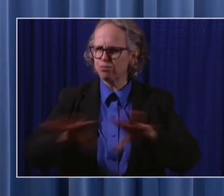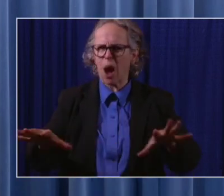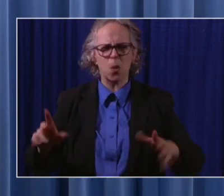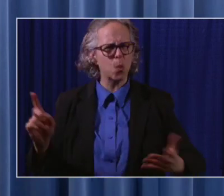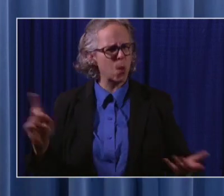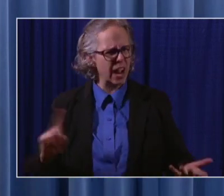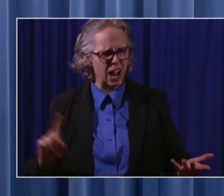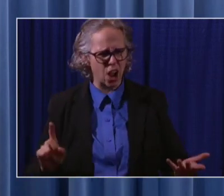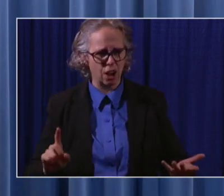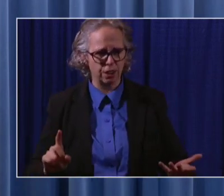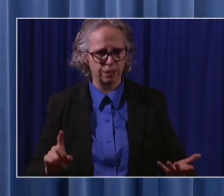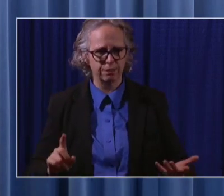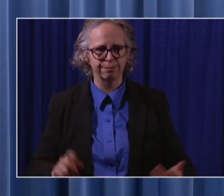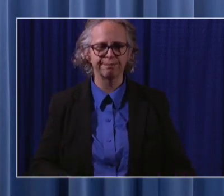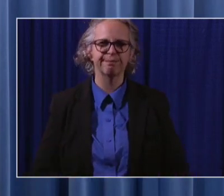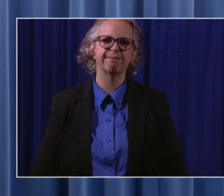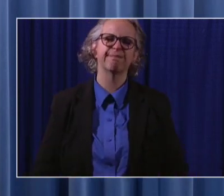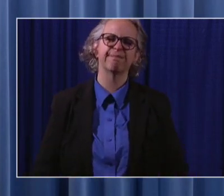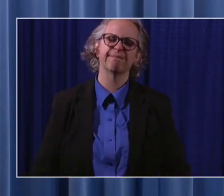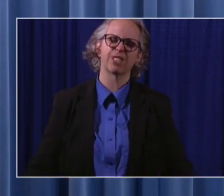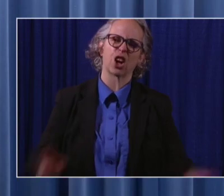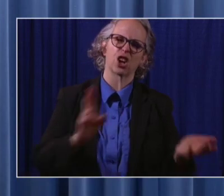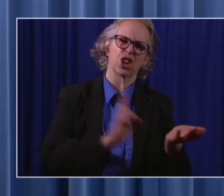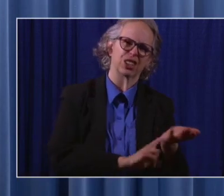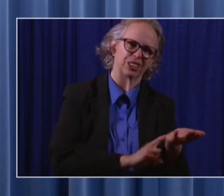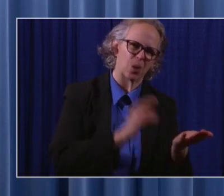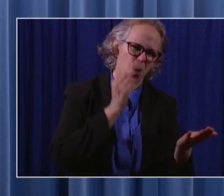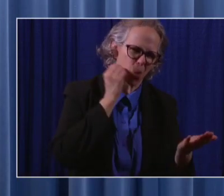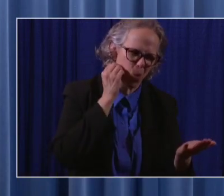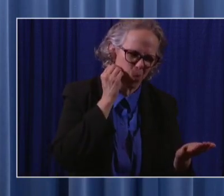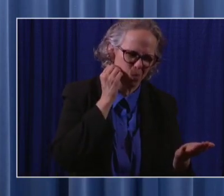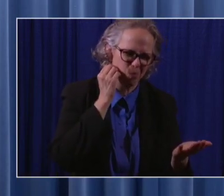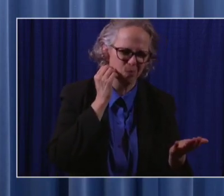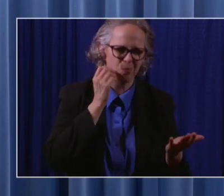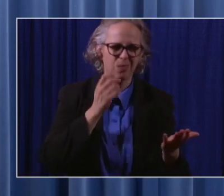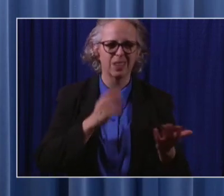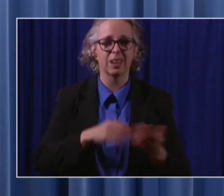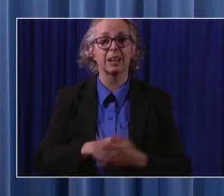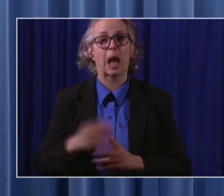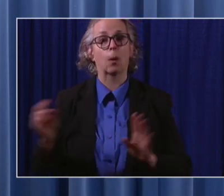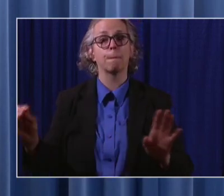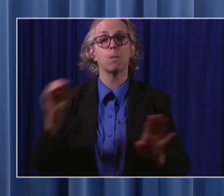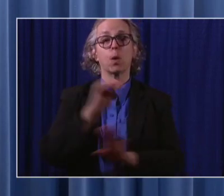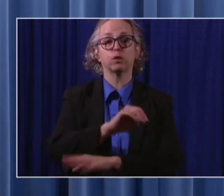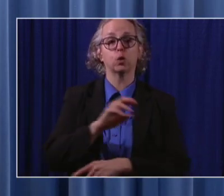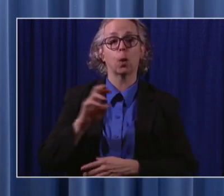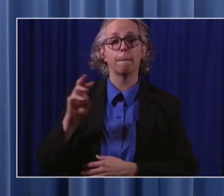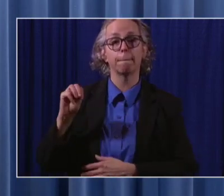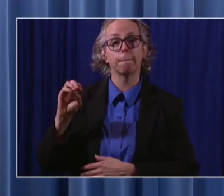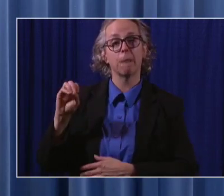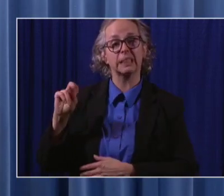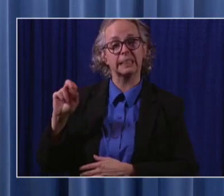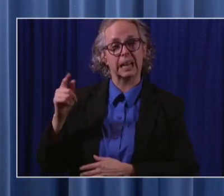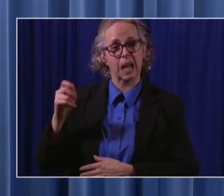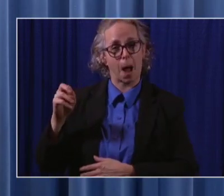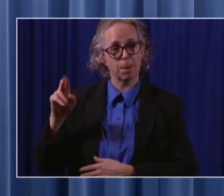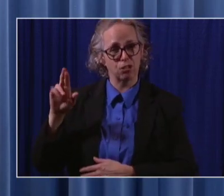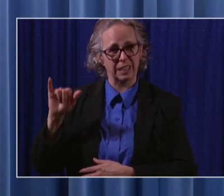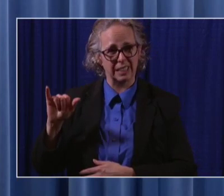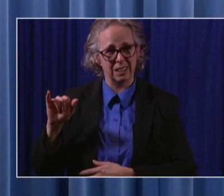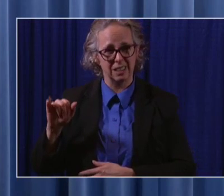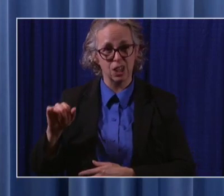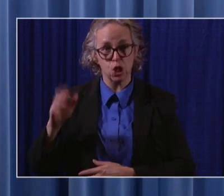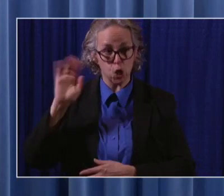to a long-term care facility. Montgomery County, they're at 147 cases per